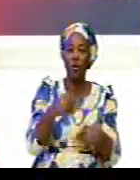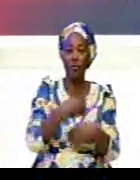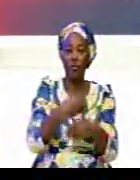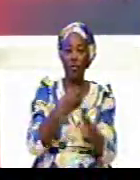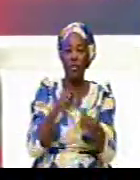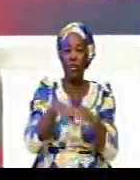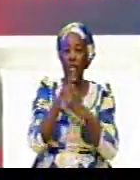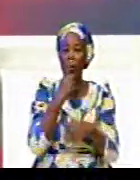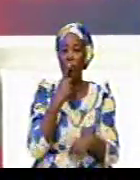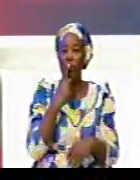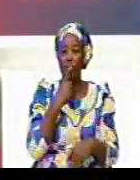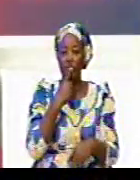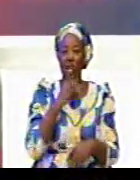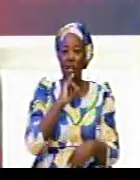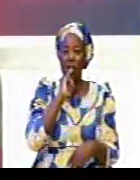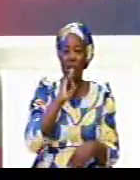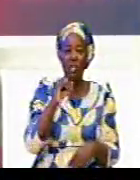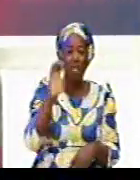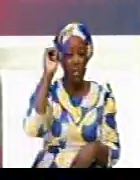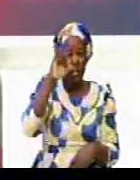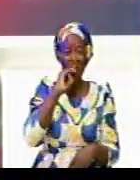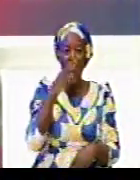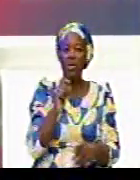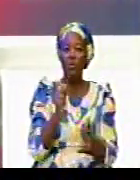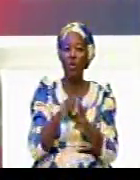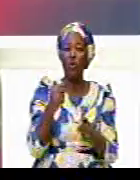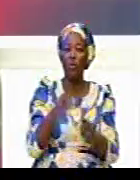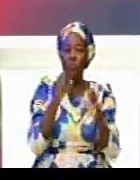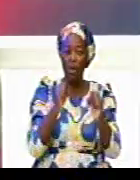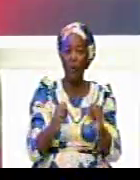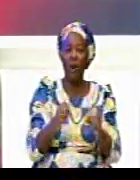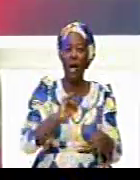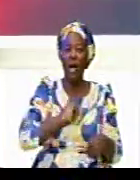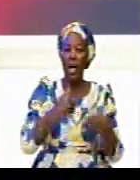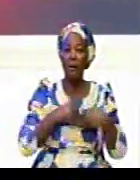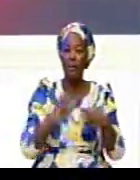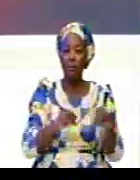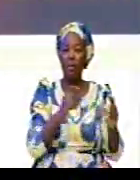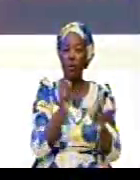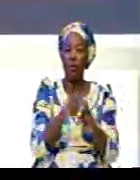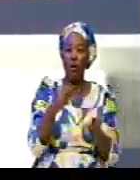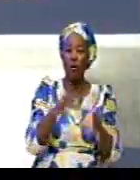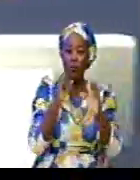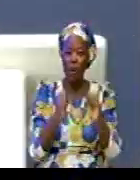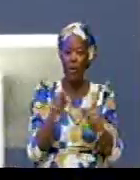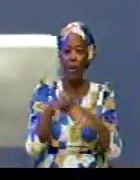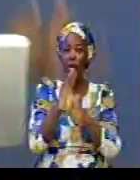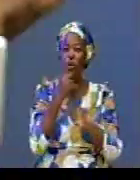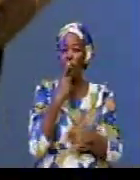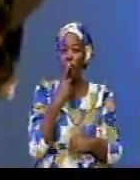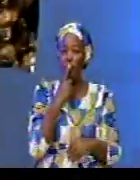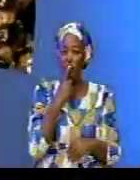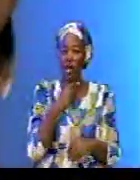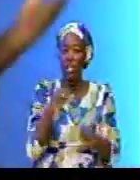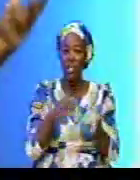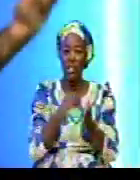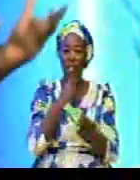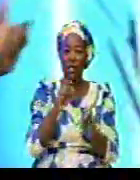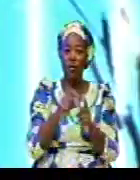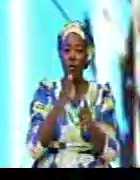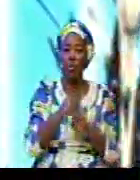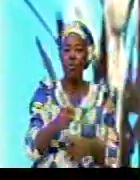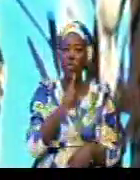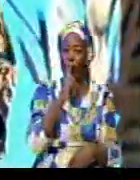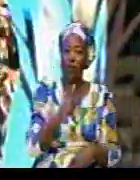I put the word of creation in your mouth. It's the word of power. I have put the word